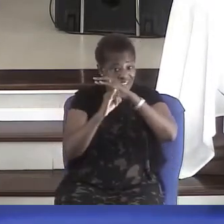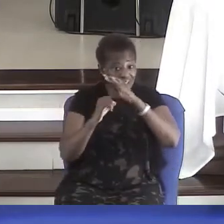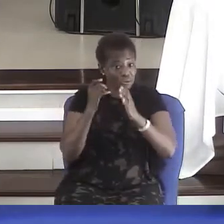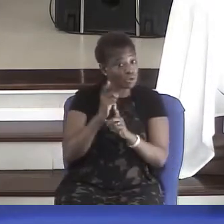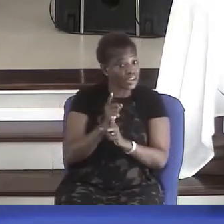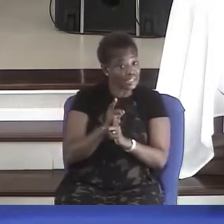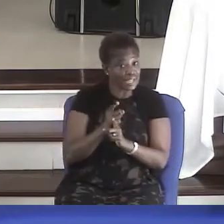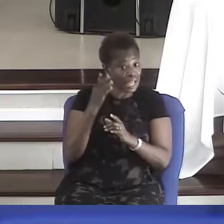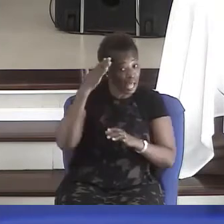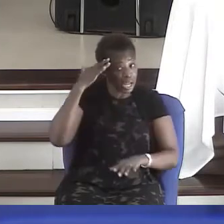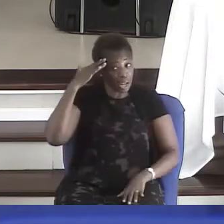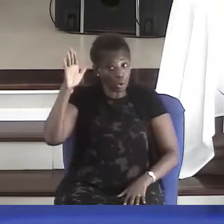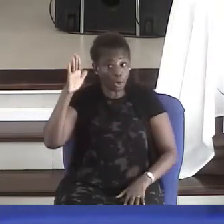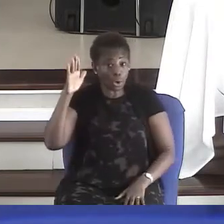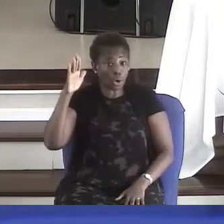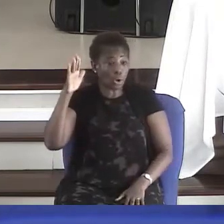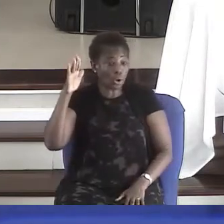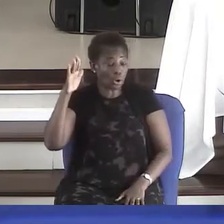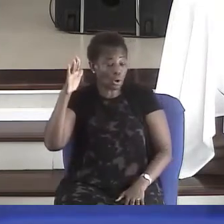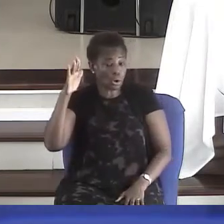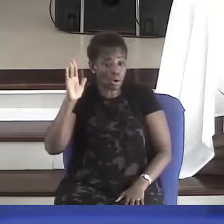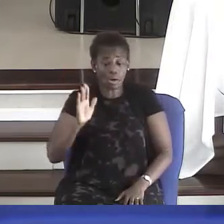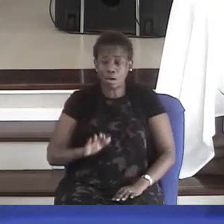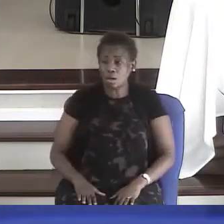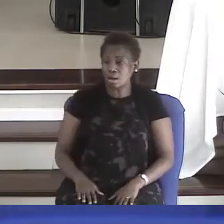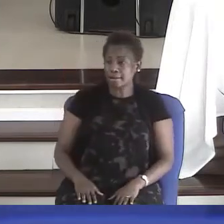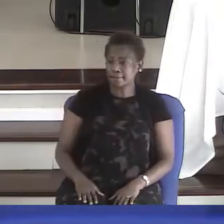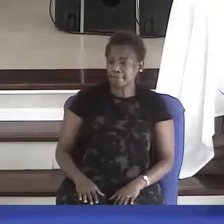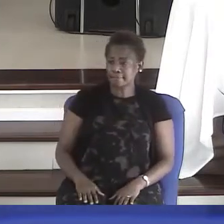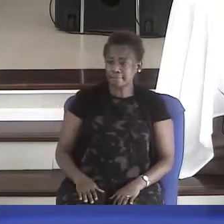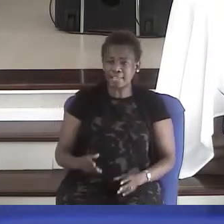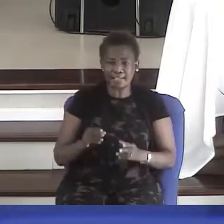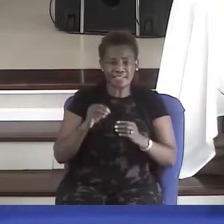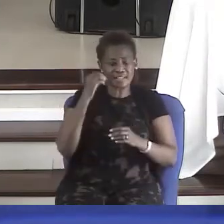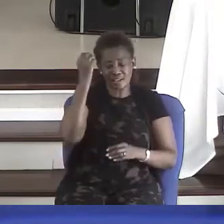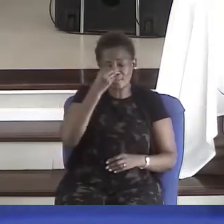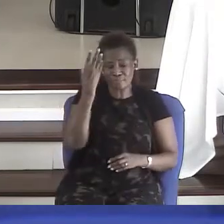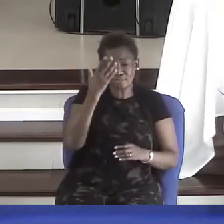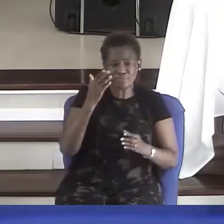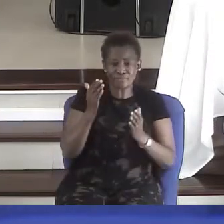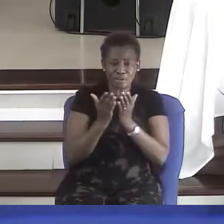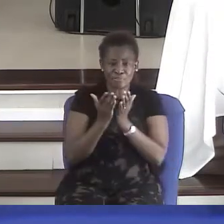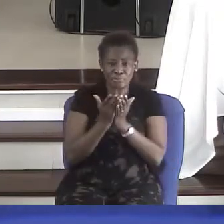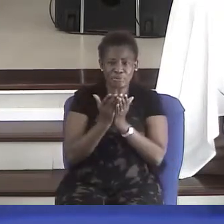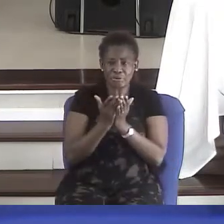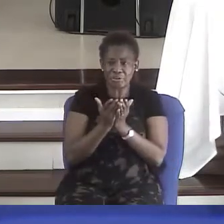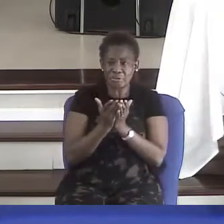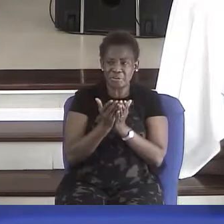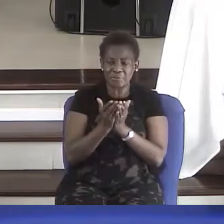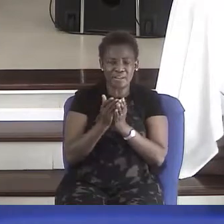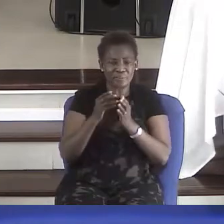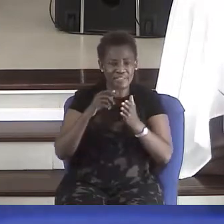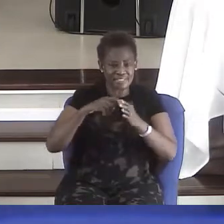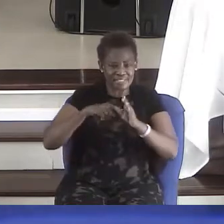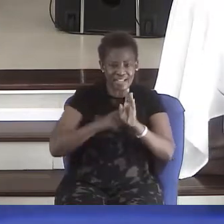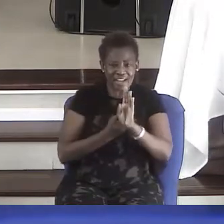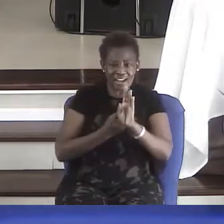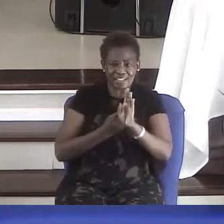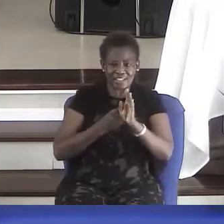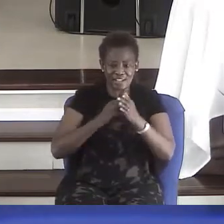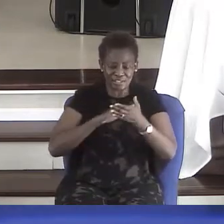It's a beautiful book. When you get into studying this, you find that it is one